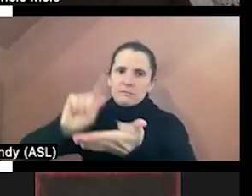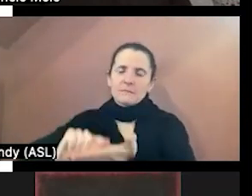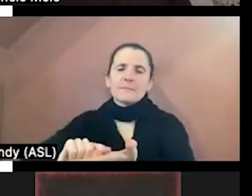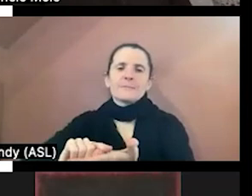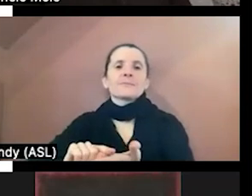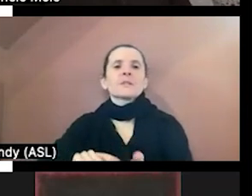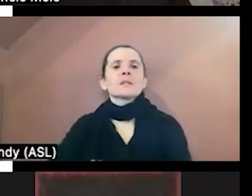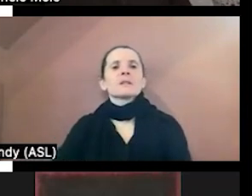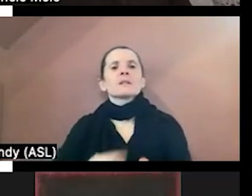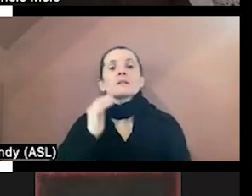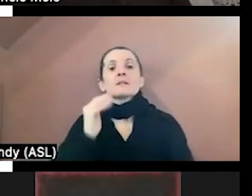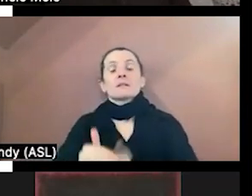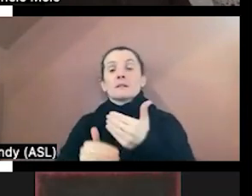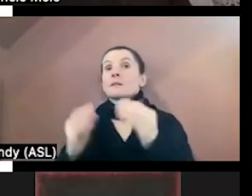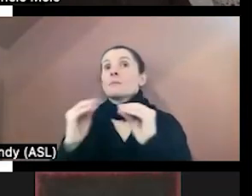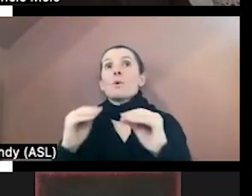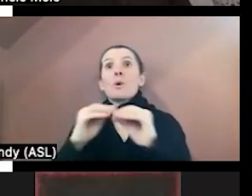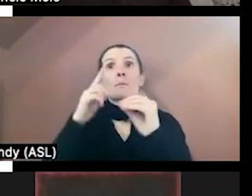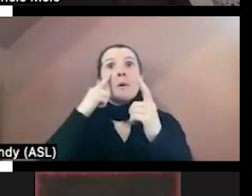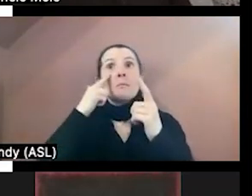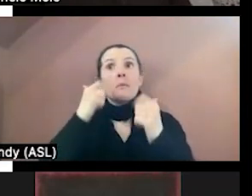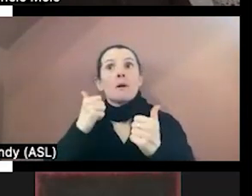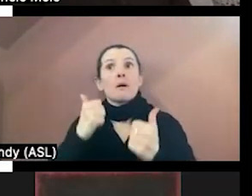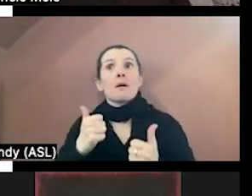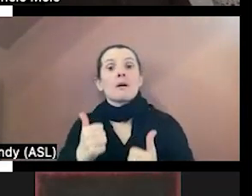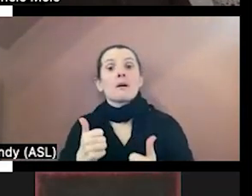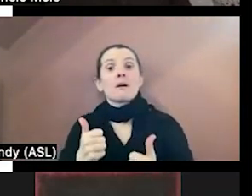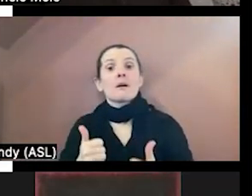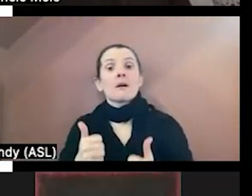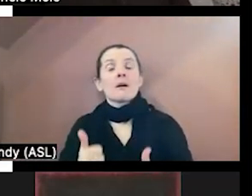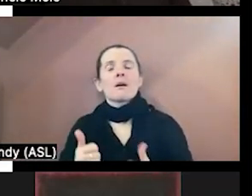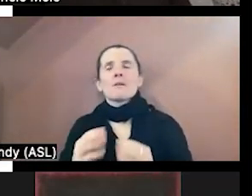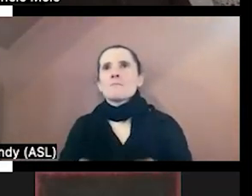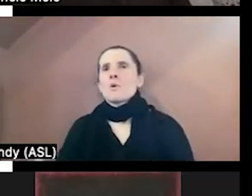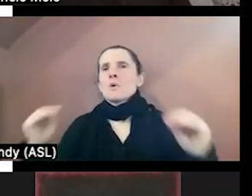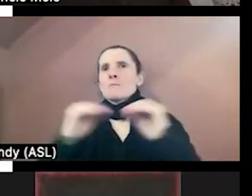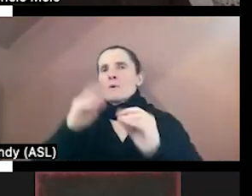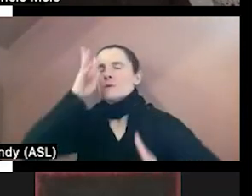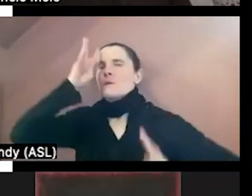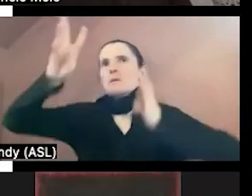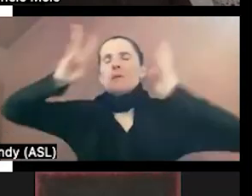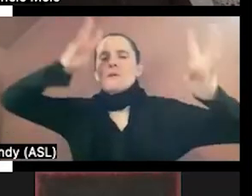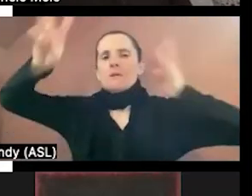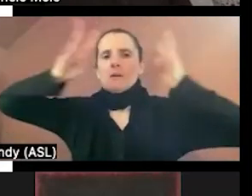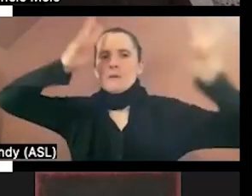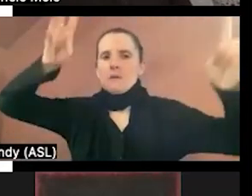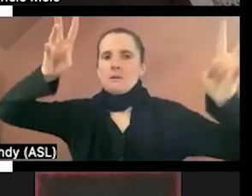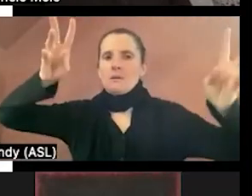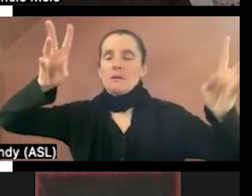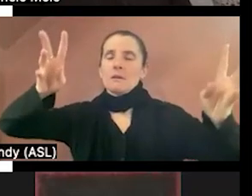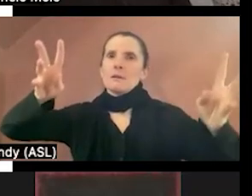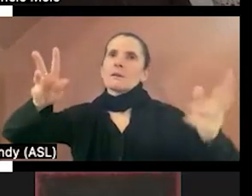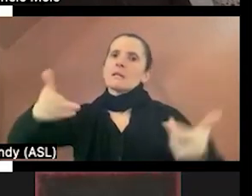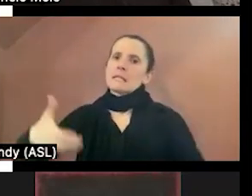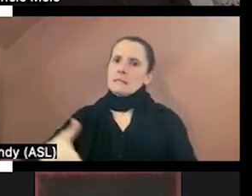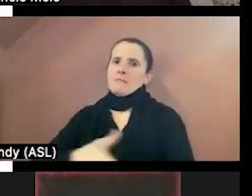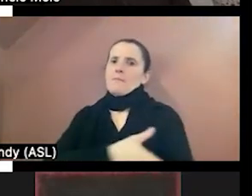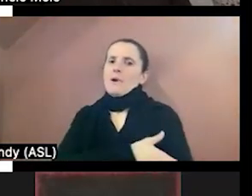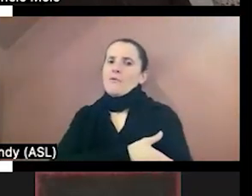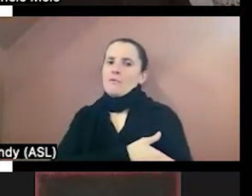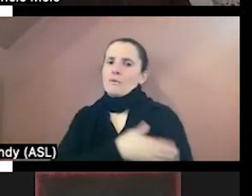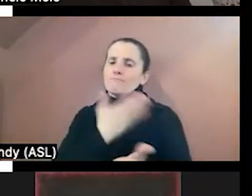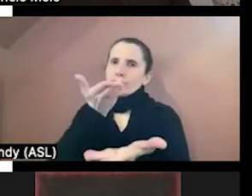the darkness came into his eyes, a powerful proof of the ability of producing maths, of